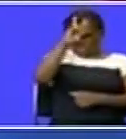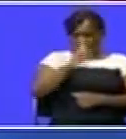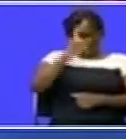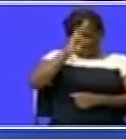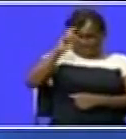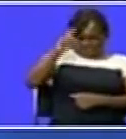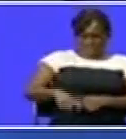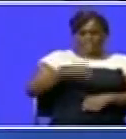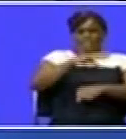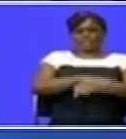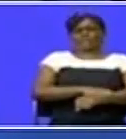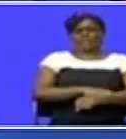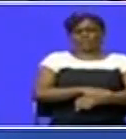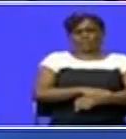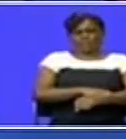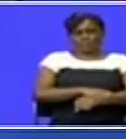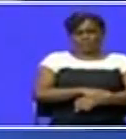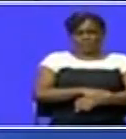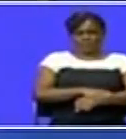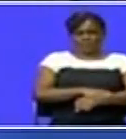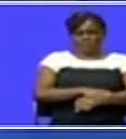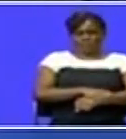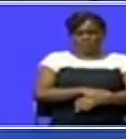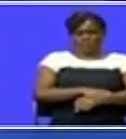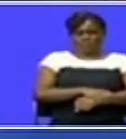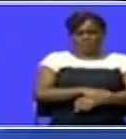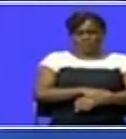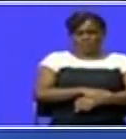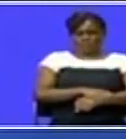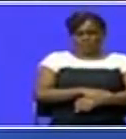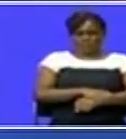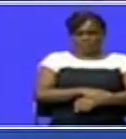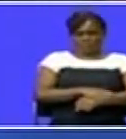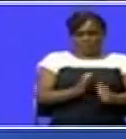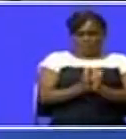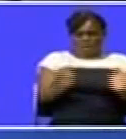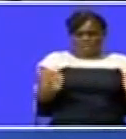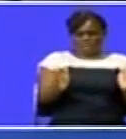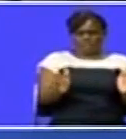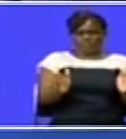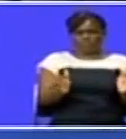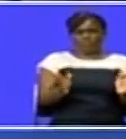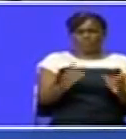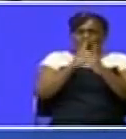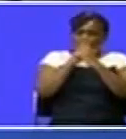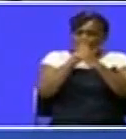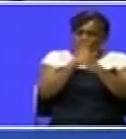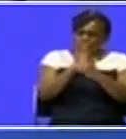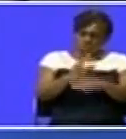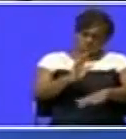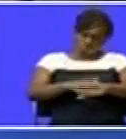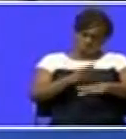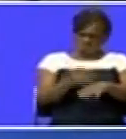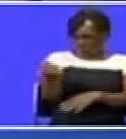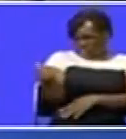action in practice, and broaden out more widely to the key decision makers. Rhinos are famed for being among